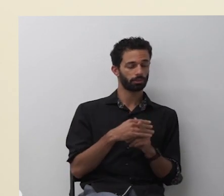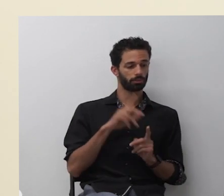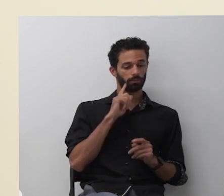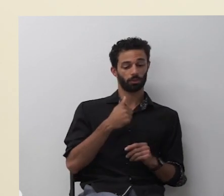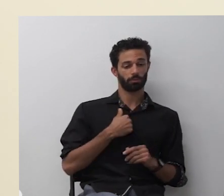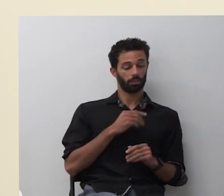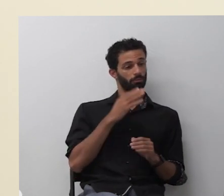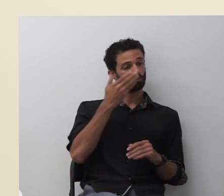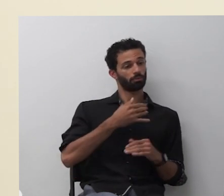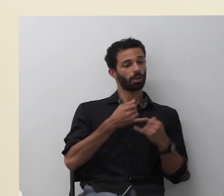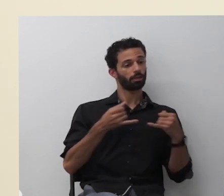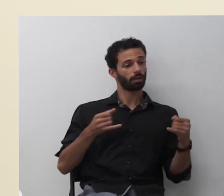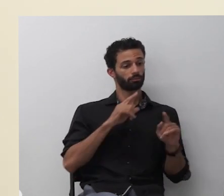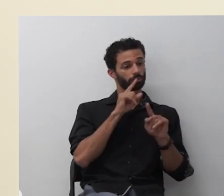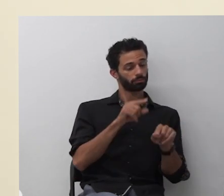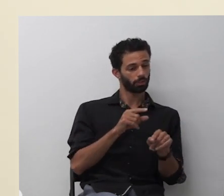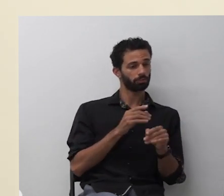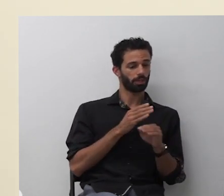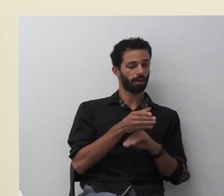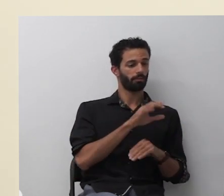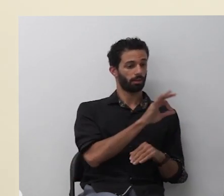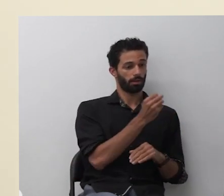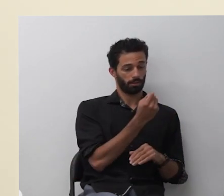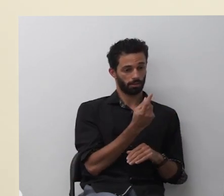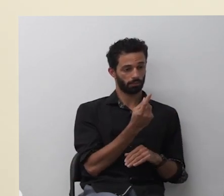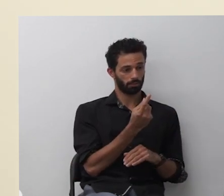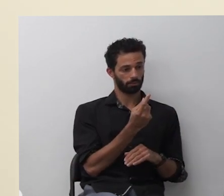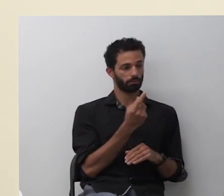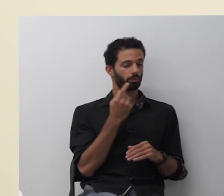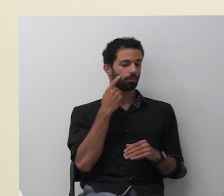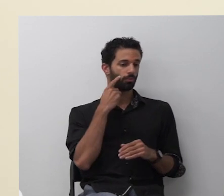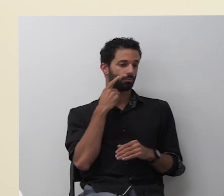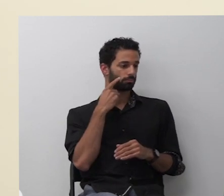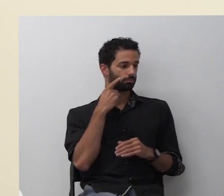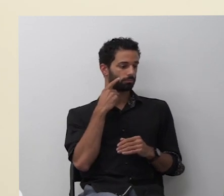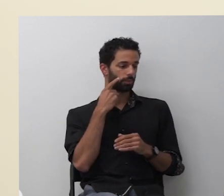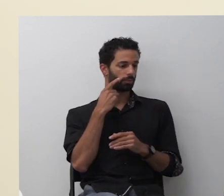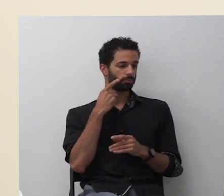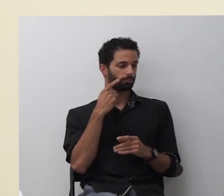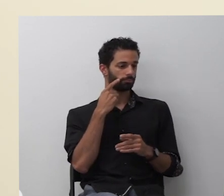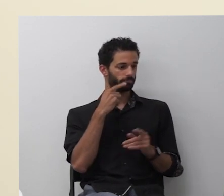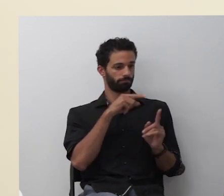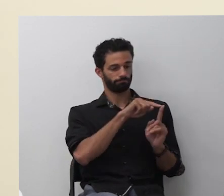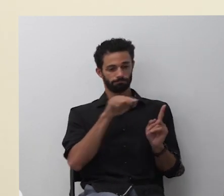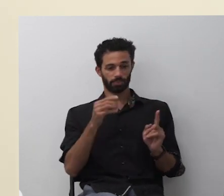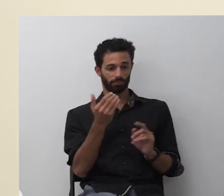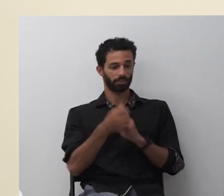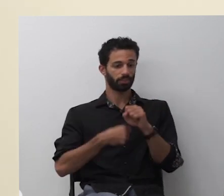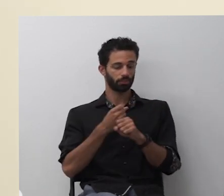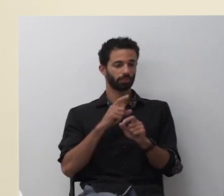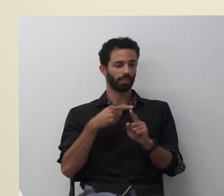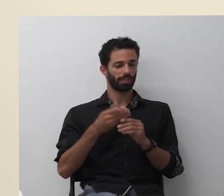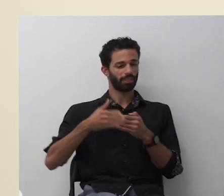frontline responder for like 15 years after 9/11. And at the end of that, I realized that I was numb